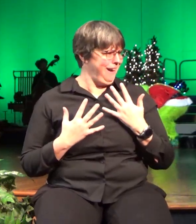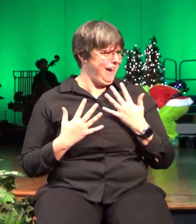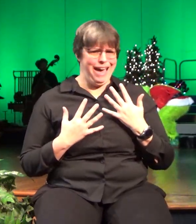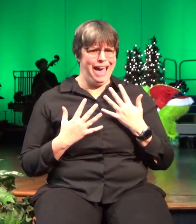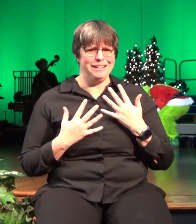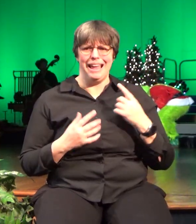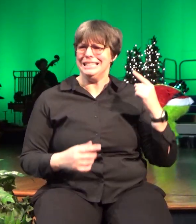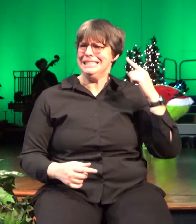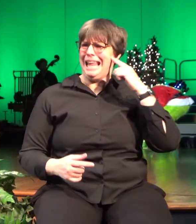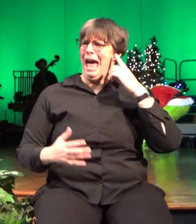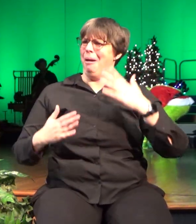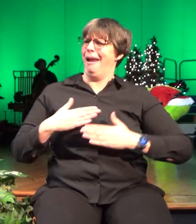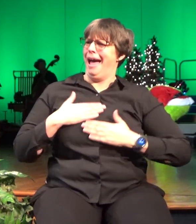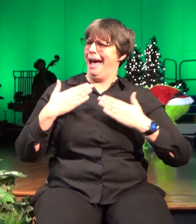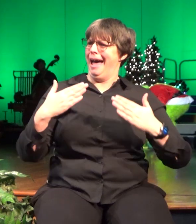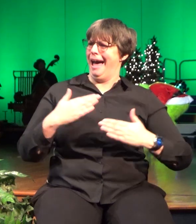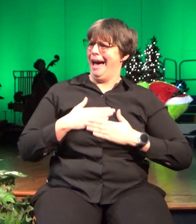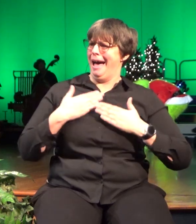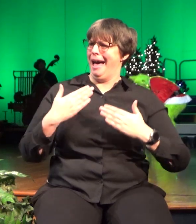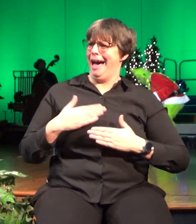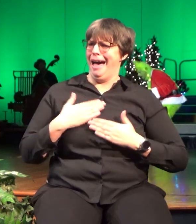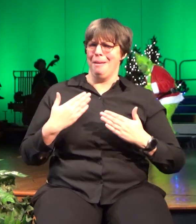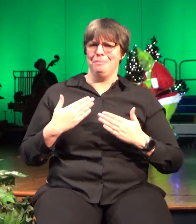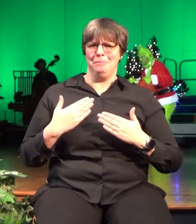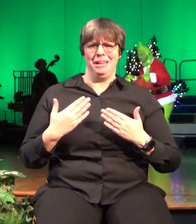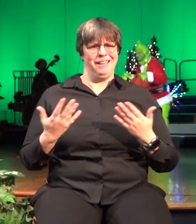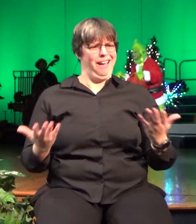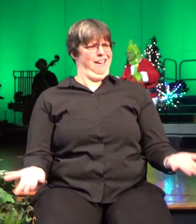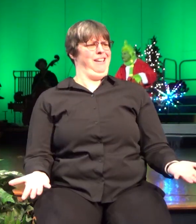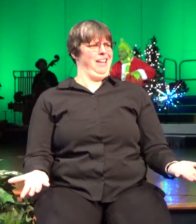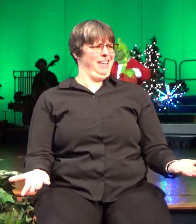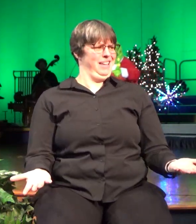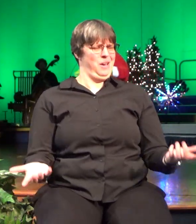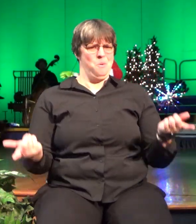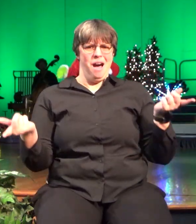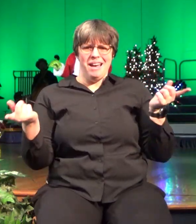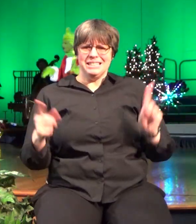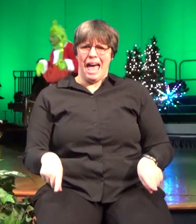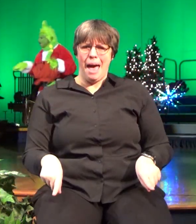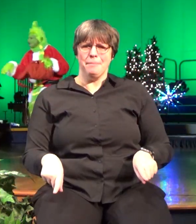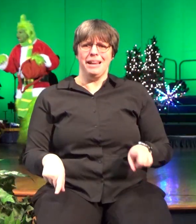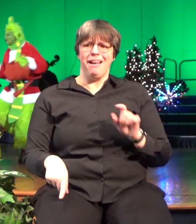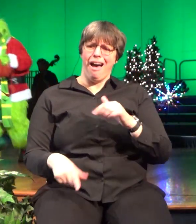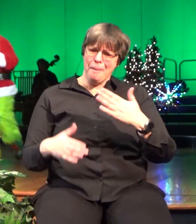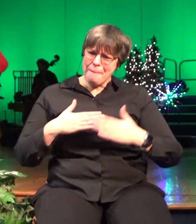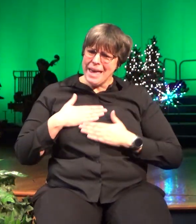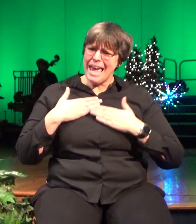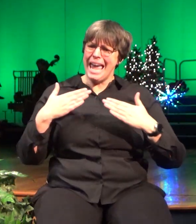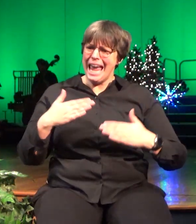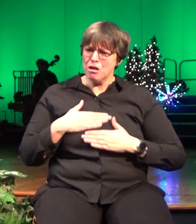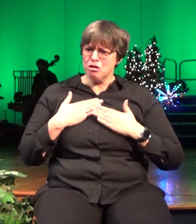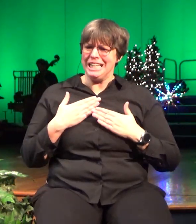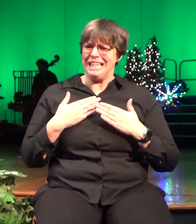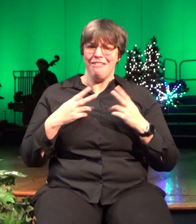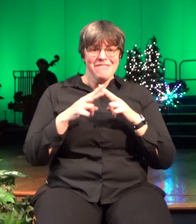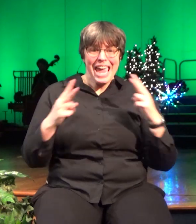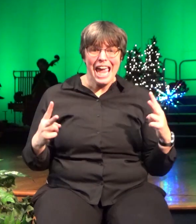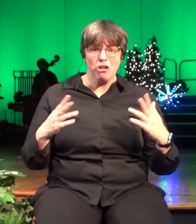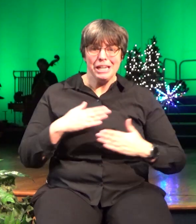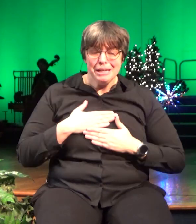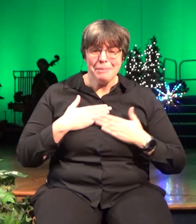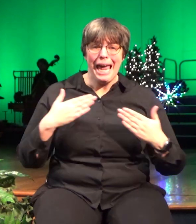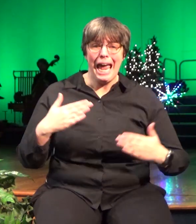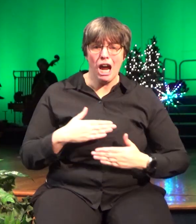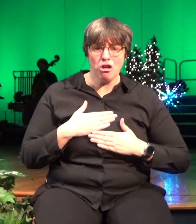sounded merry. It couldn't be so, but it was merry. Very.